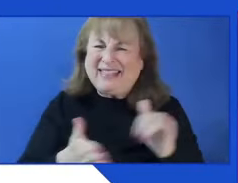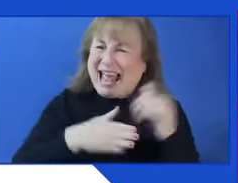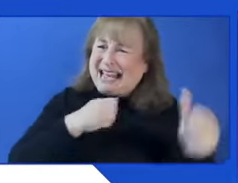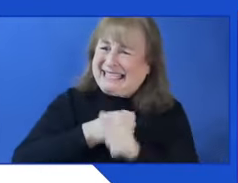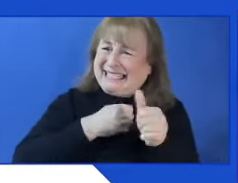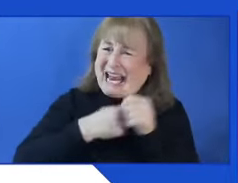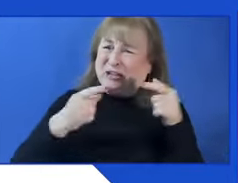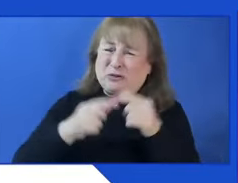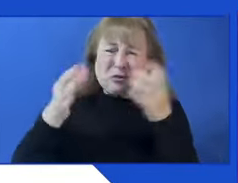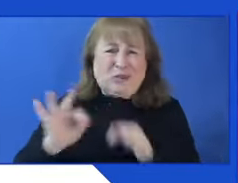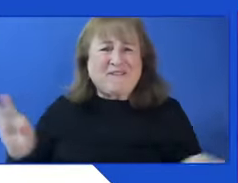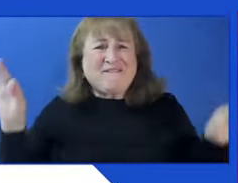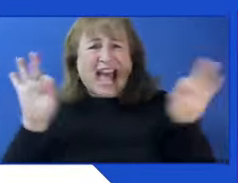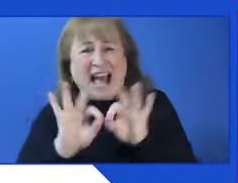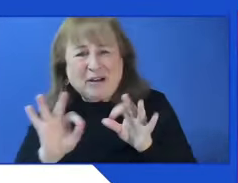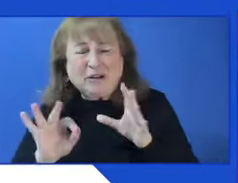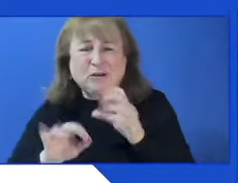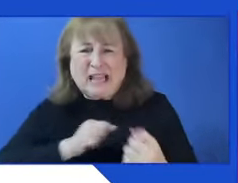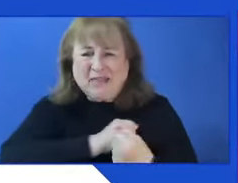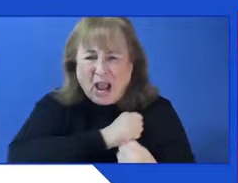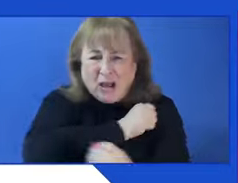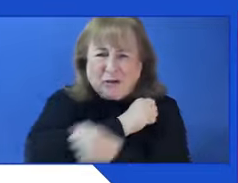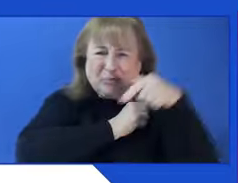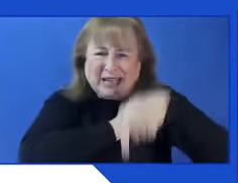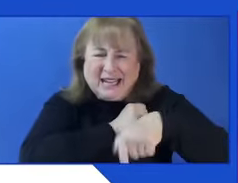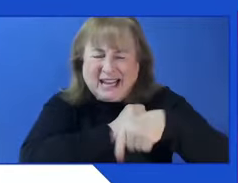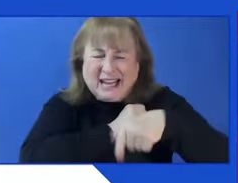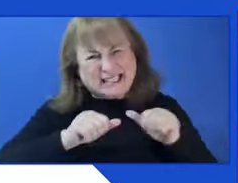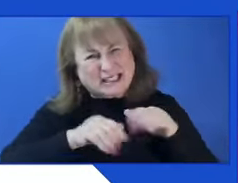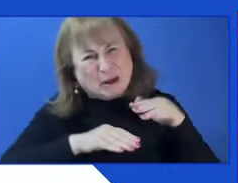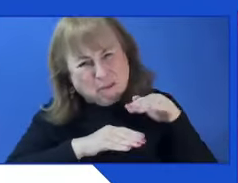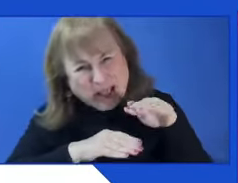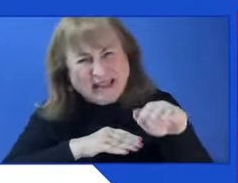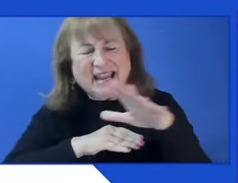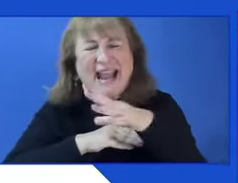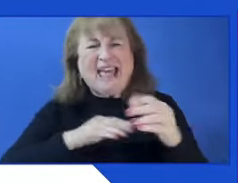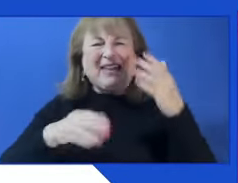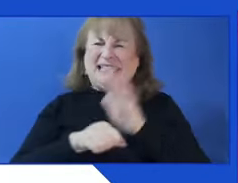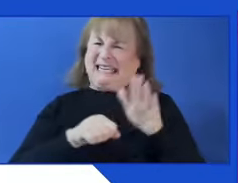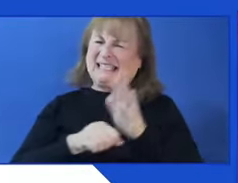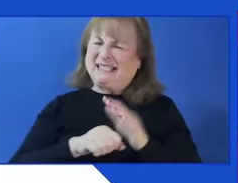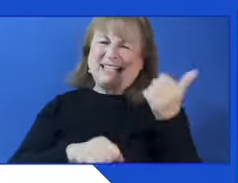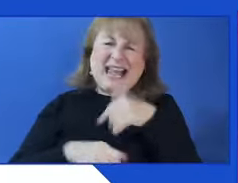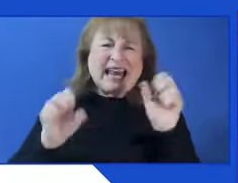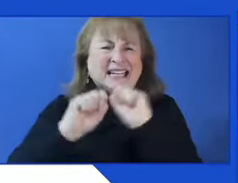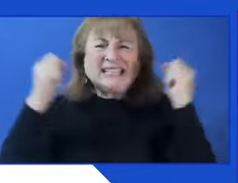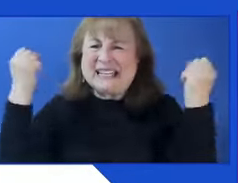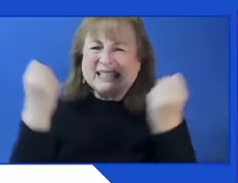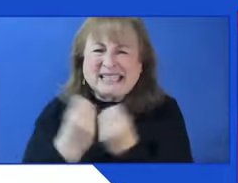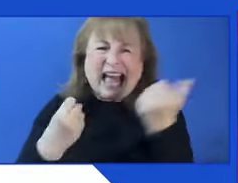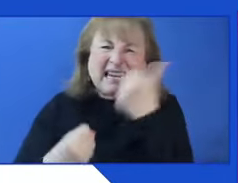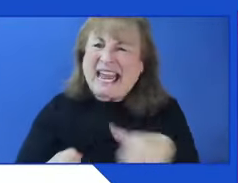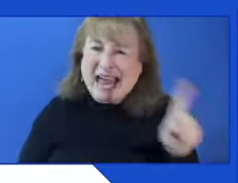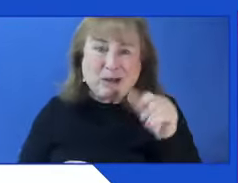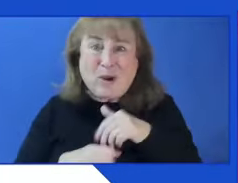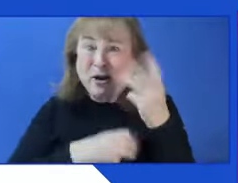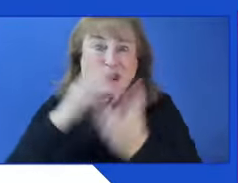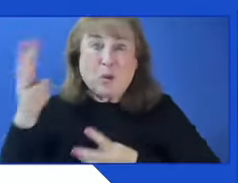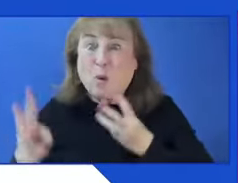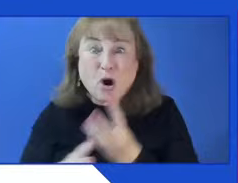the values and underpinning of the stability and decency of any society anywhere in the